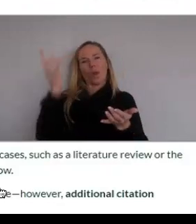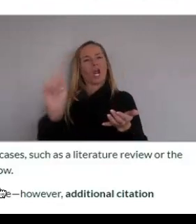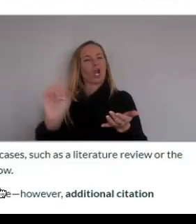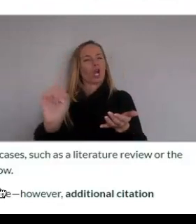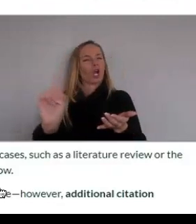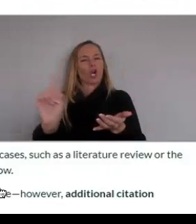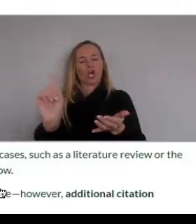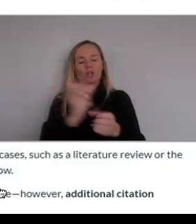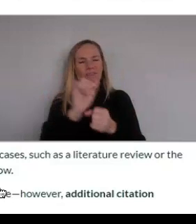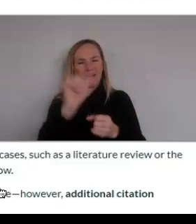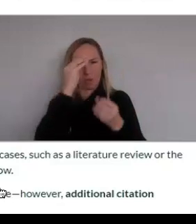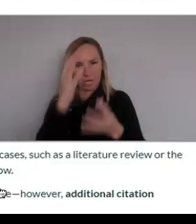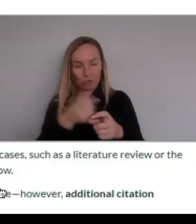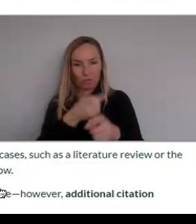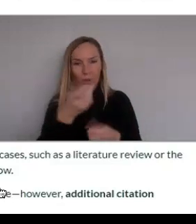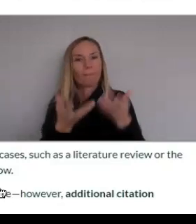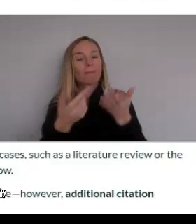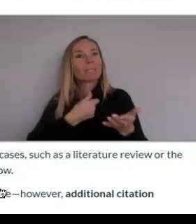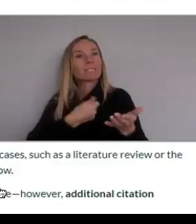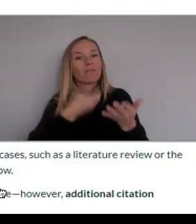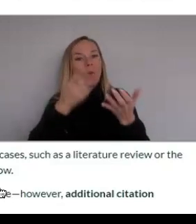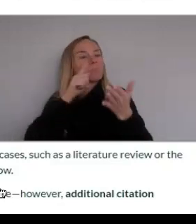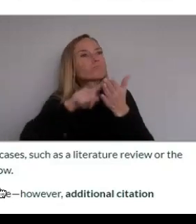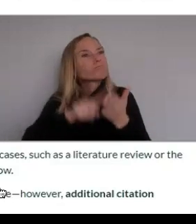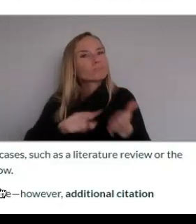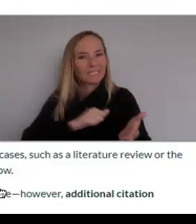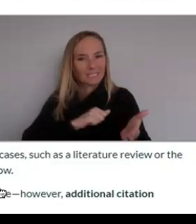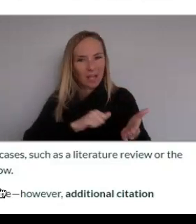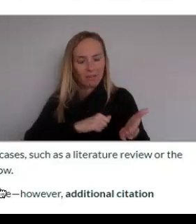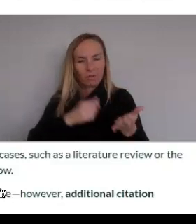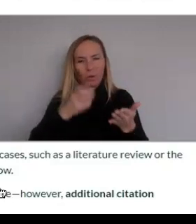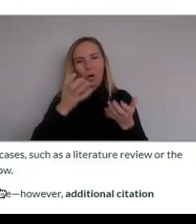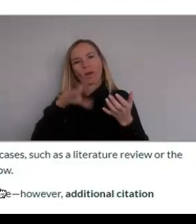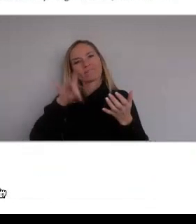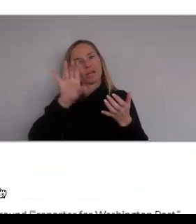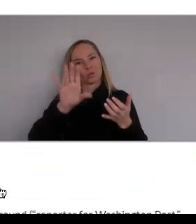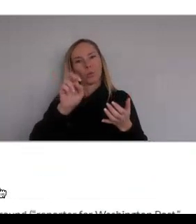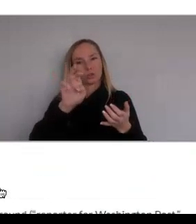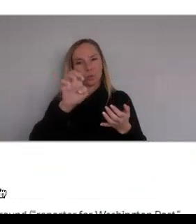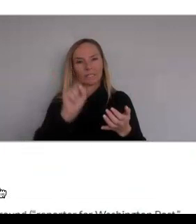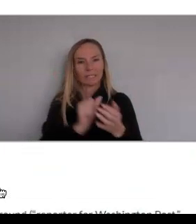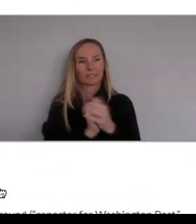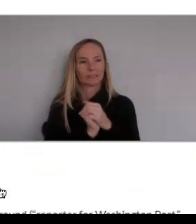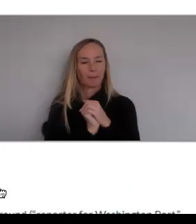where to get this information from if I want more information, or if I want to look up your sources.